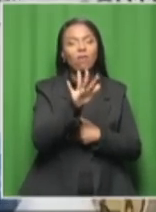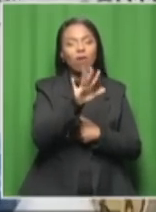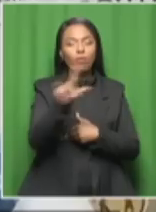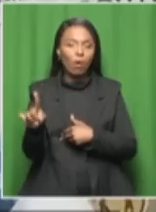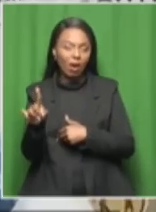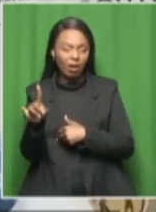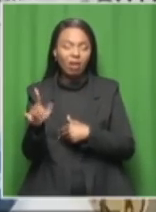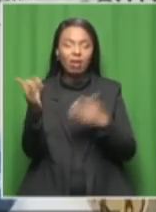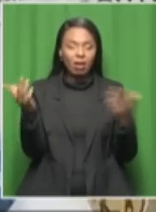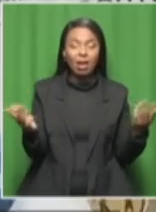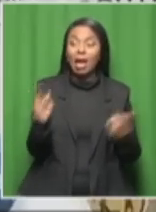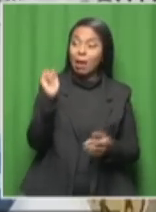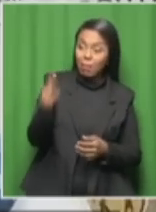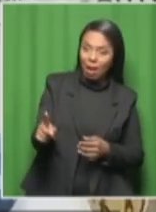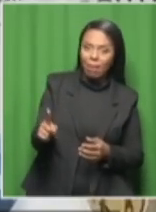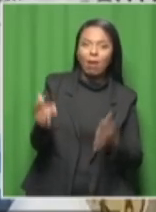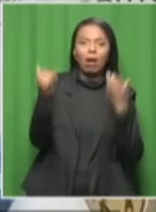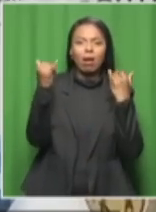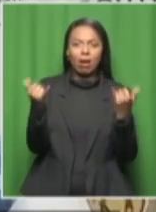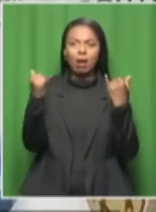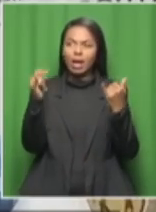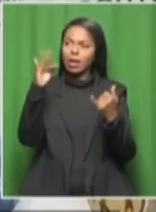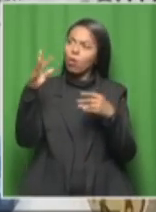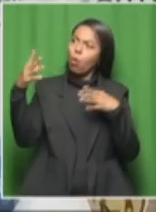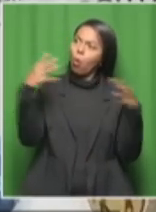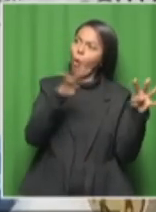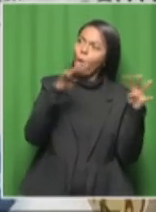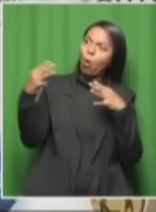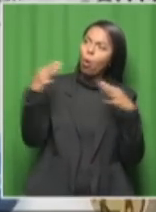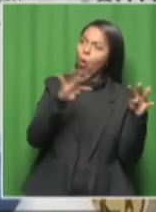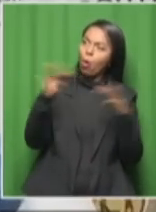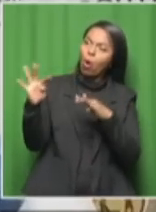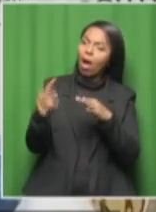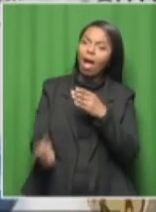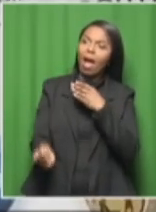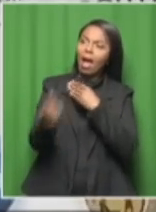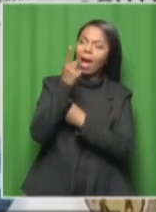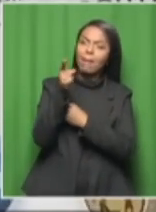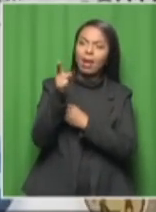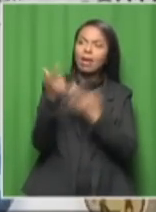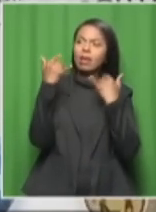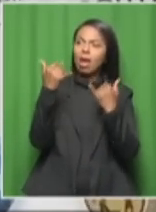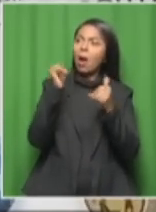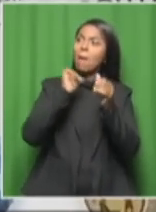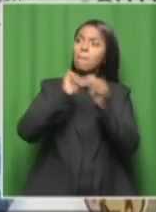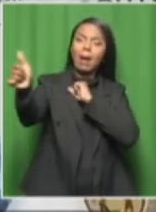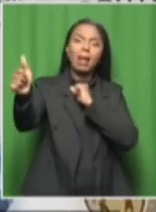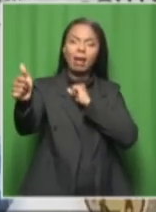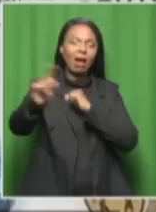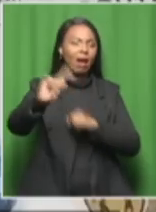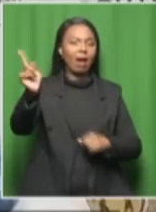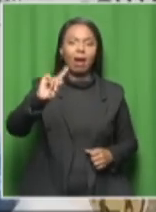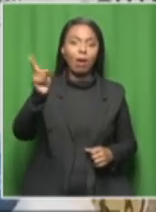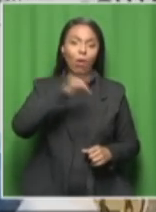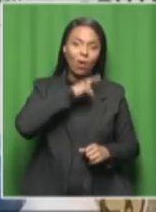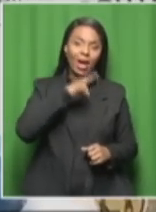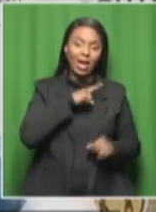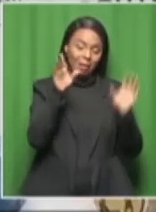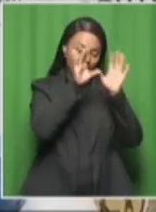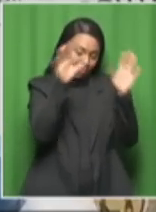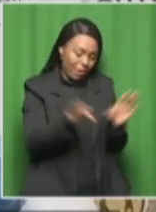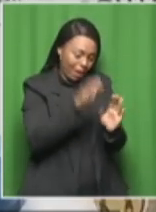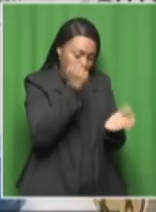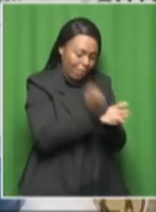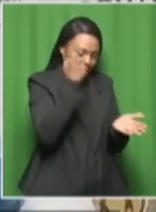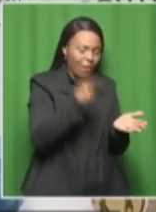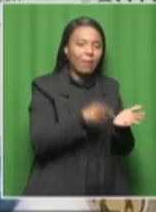what? That if there is war in your country, you can run without any papers and cross a border, which is